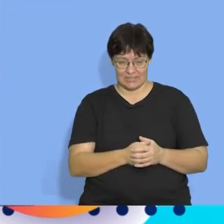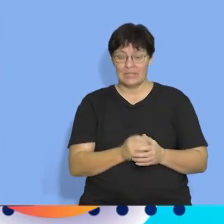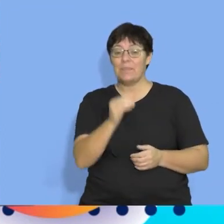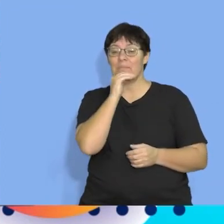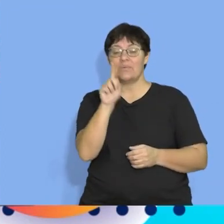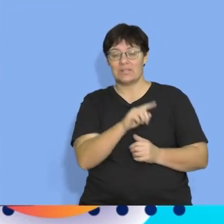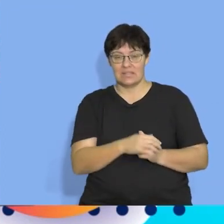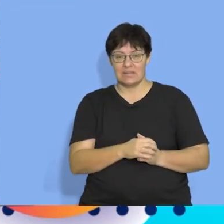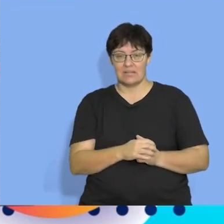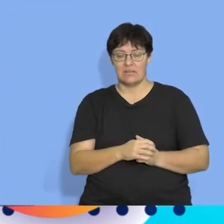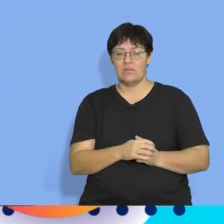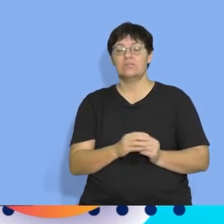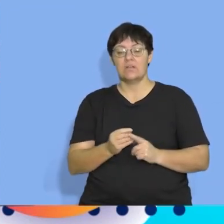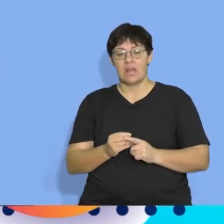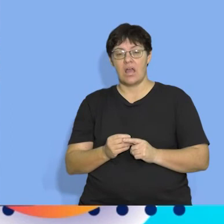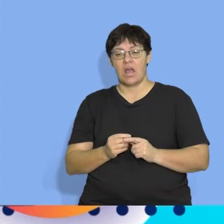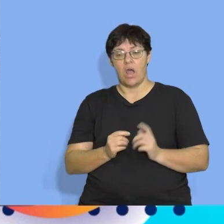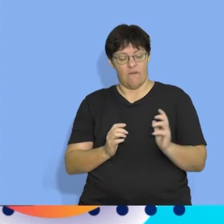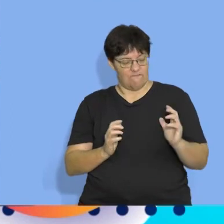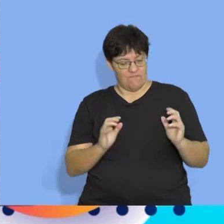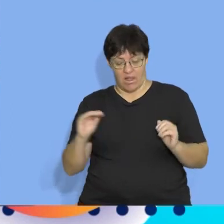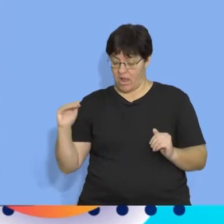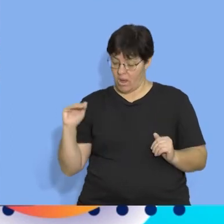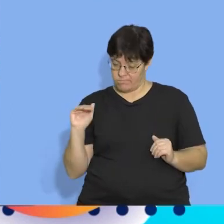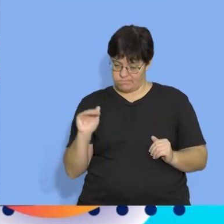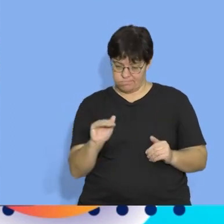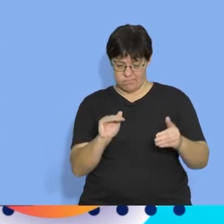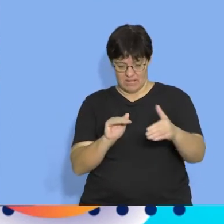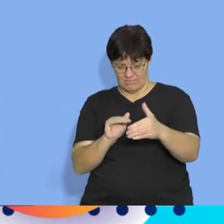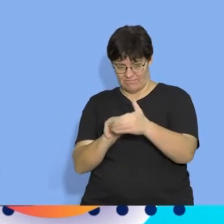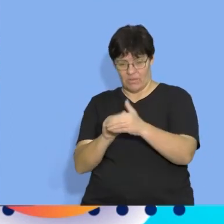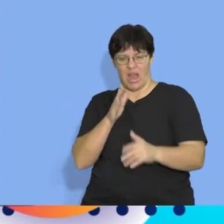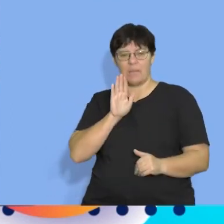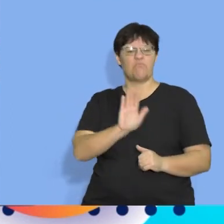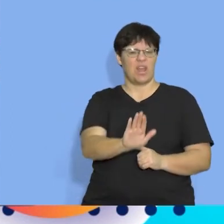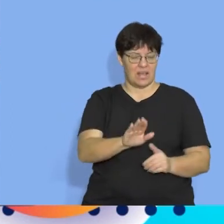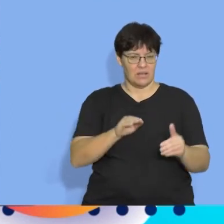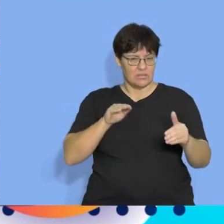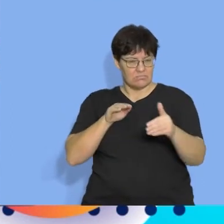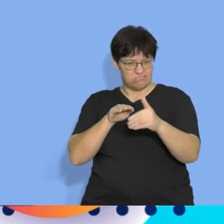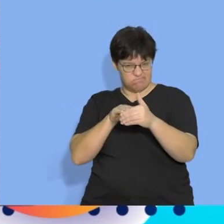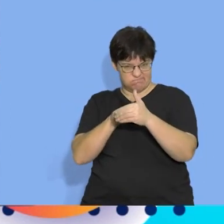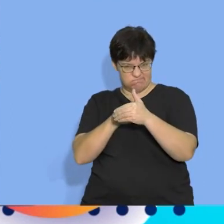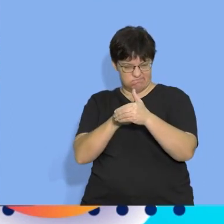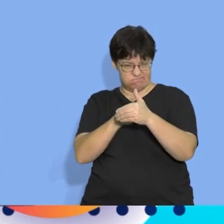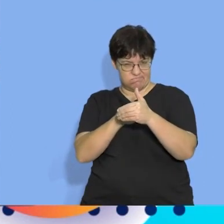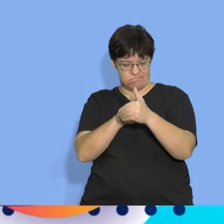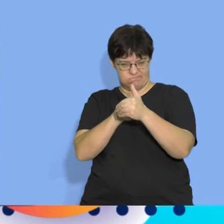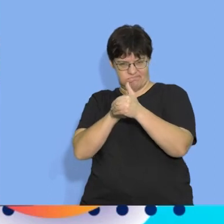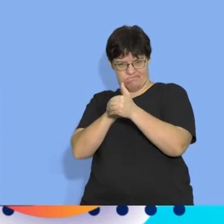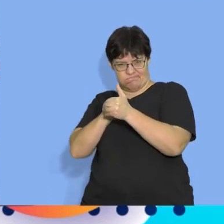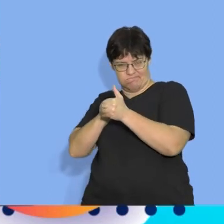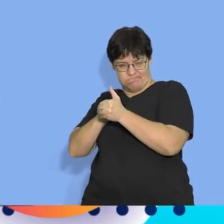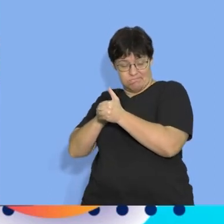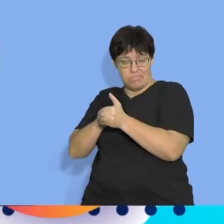it means is that there's a force acting on the car, the brakes, that's stopping it. So